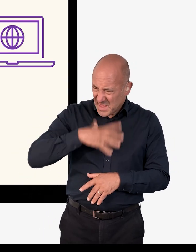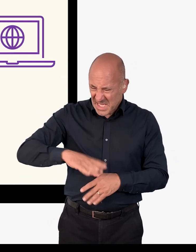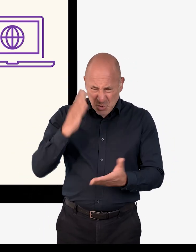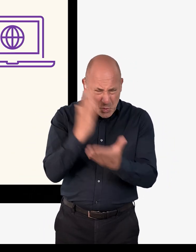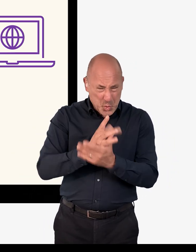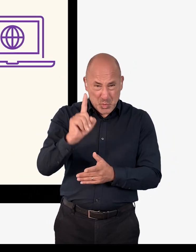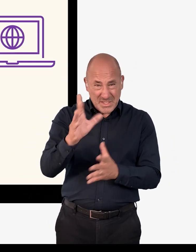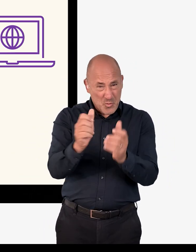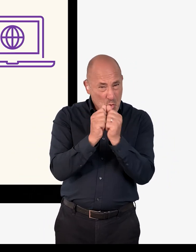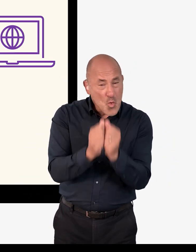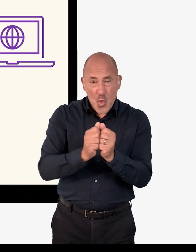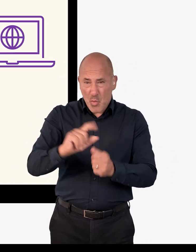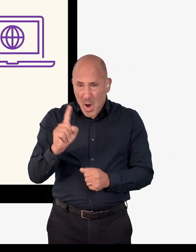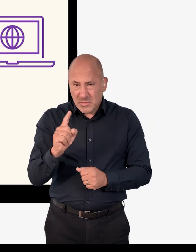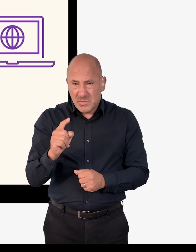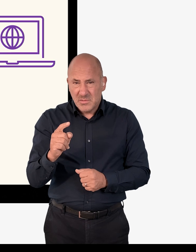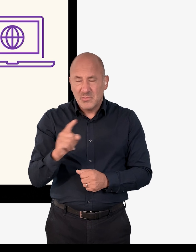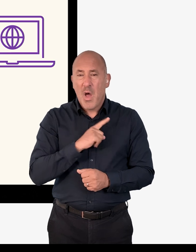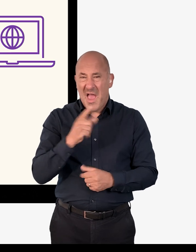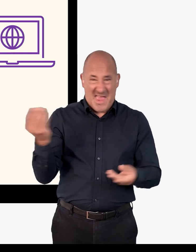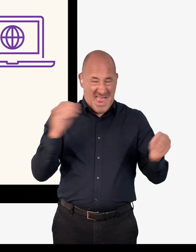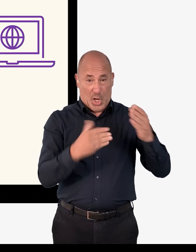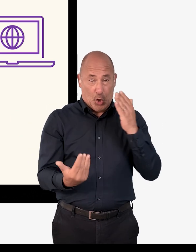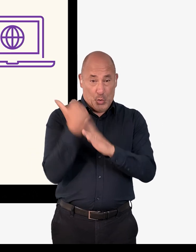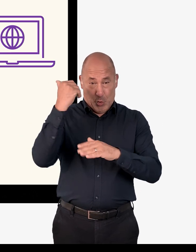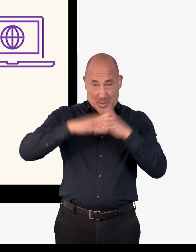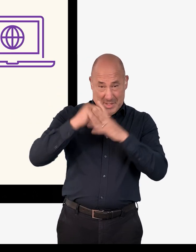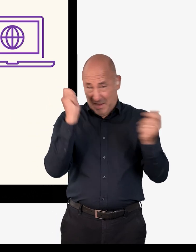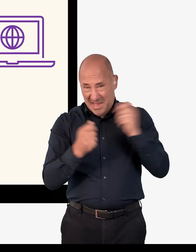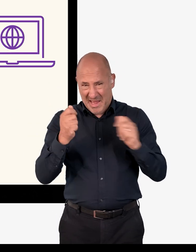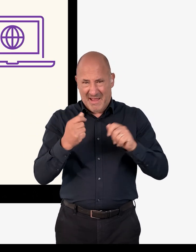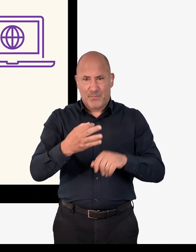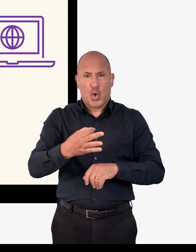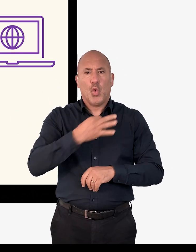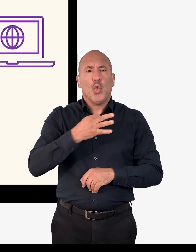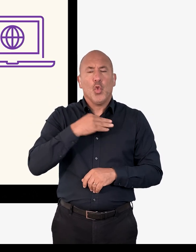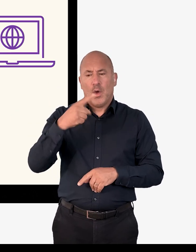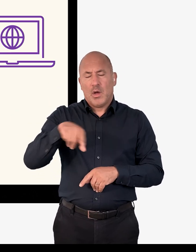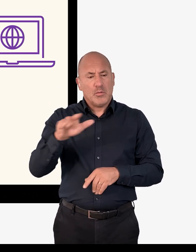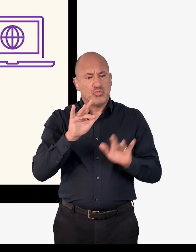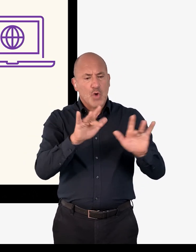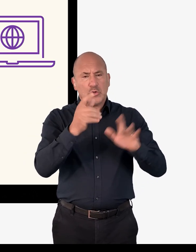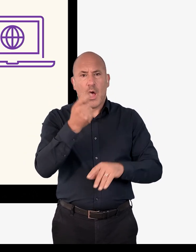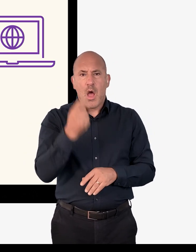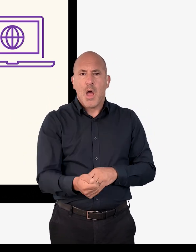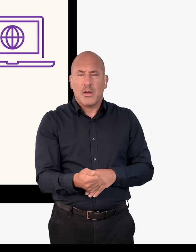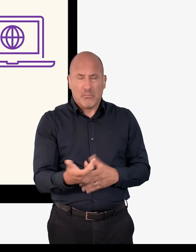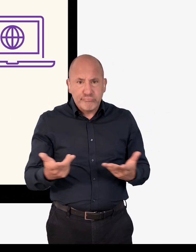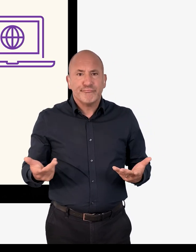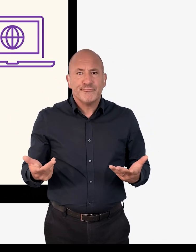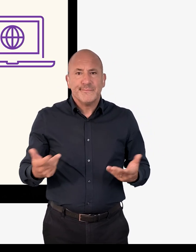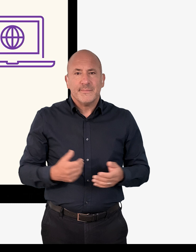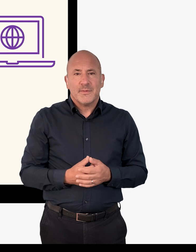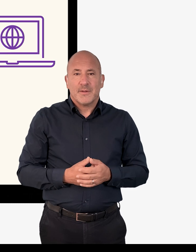most needed and valued. Otherwise, you run the risk of having lots of new infrastructure that doesn't get